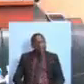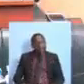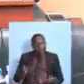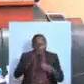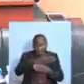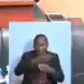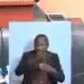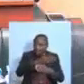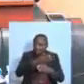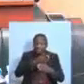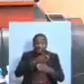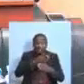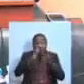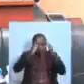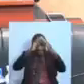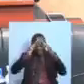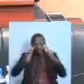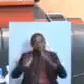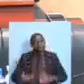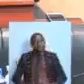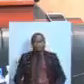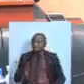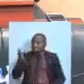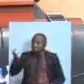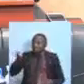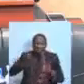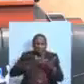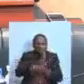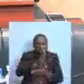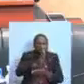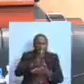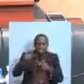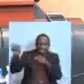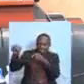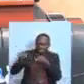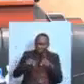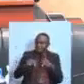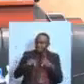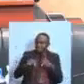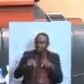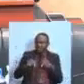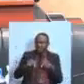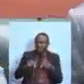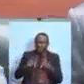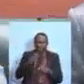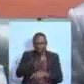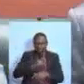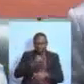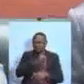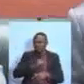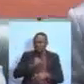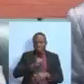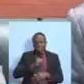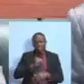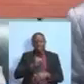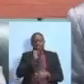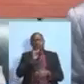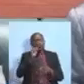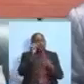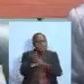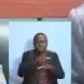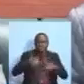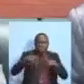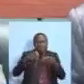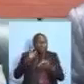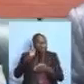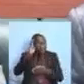of the House. Is it in order, Madam Speaker, to come with impunity like that? Only to come and say he's not ready to render ministerial